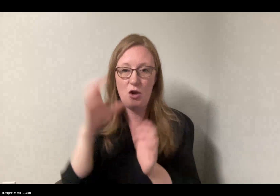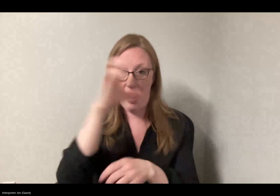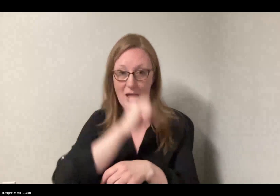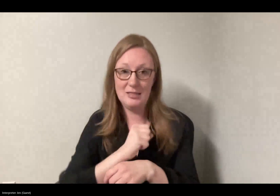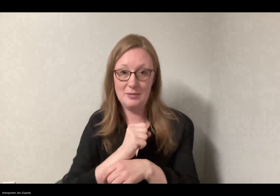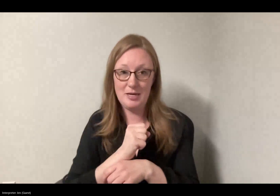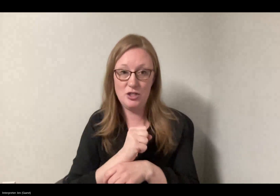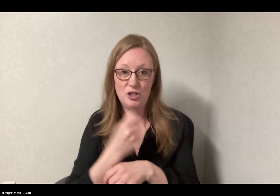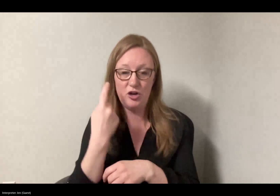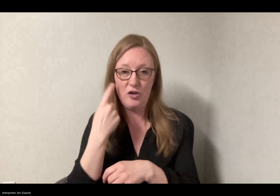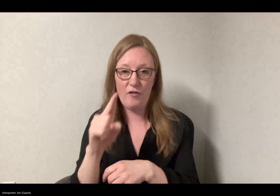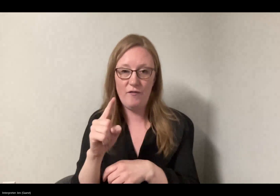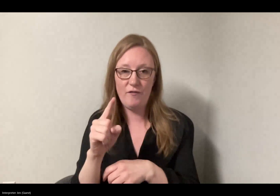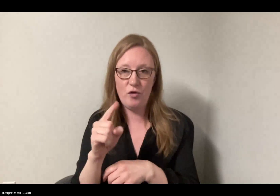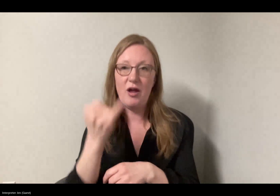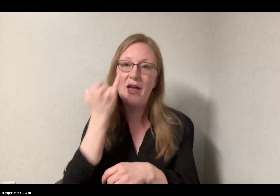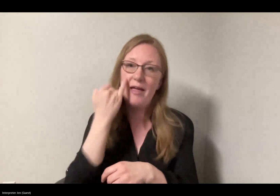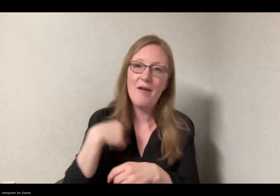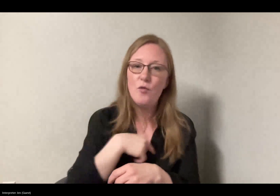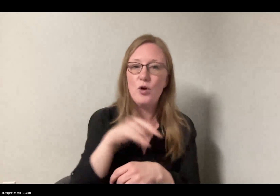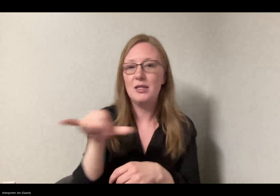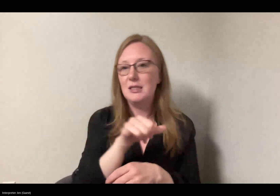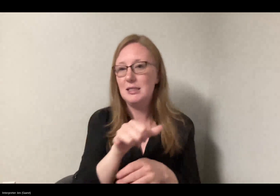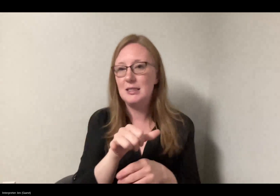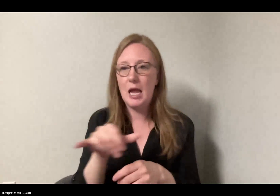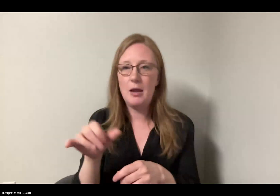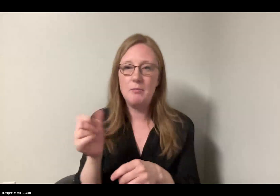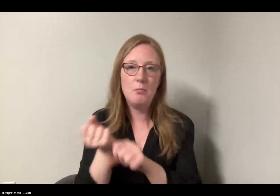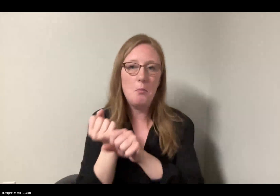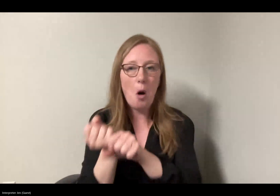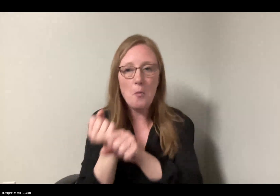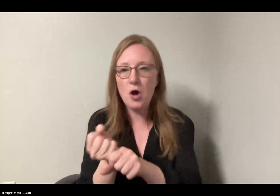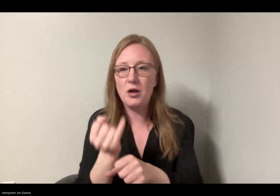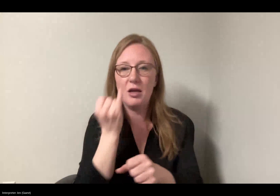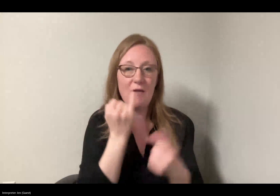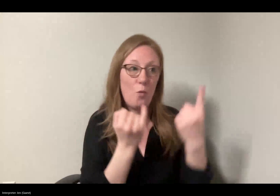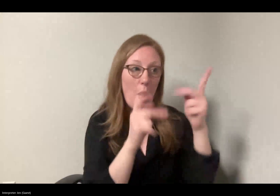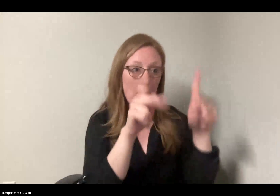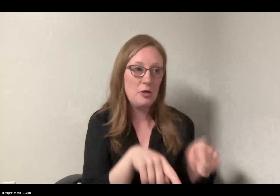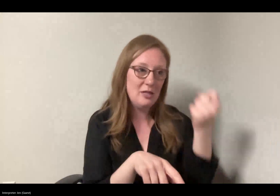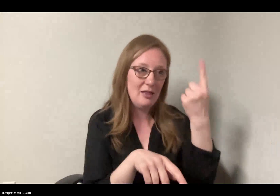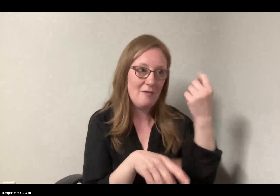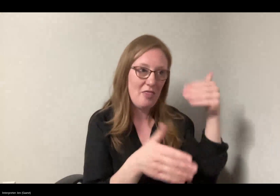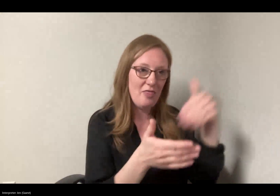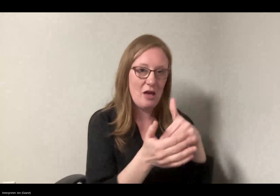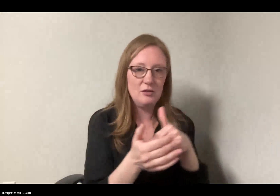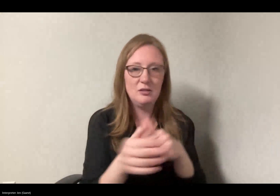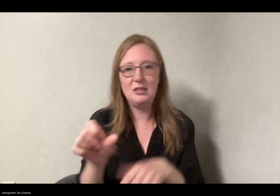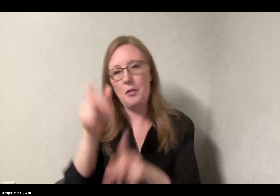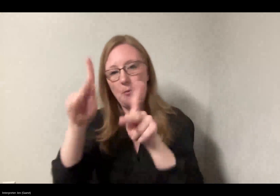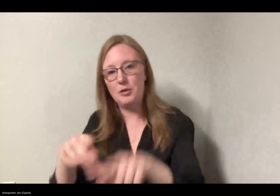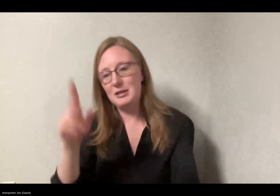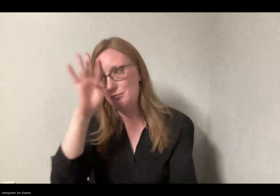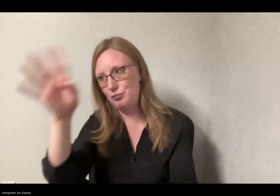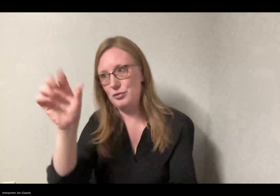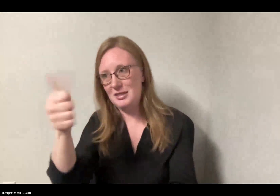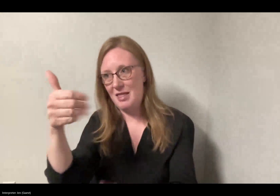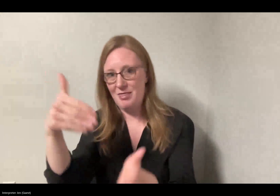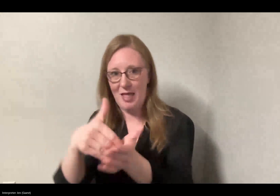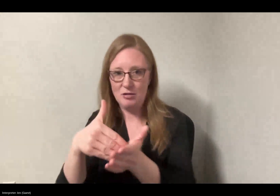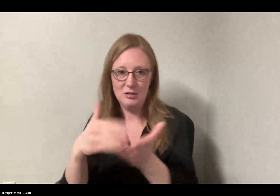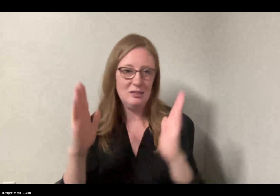of, if we're in the same ballpark, if one of us came up with 11,000 and one of us came up with 10,000,